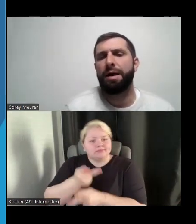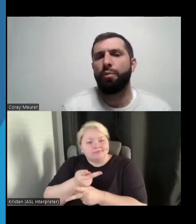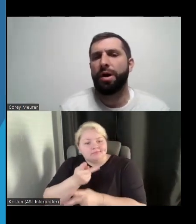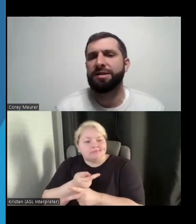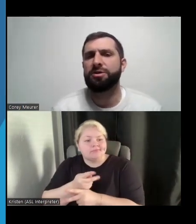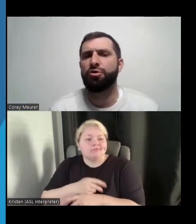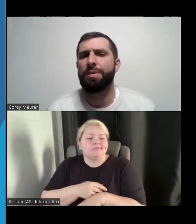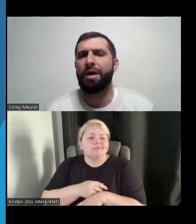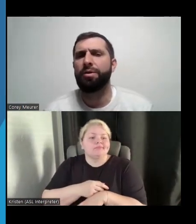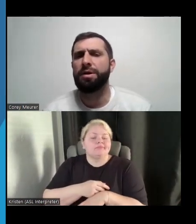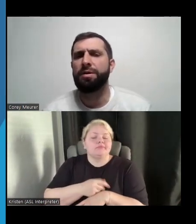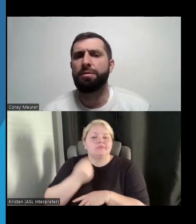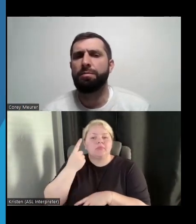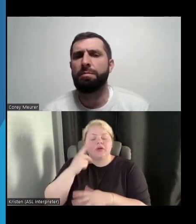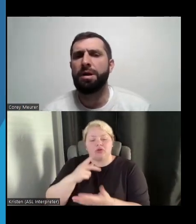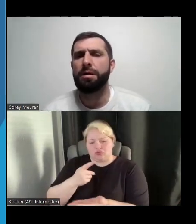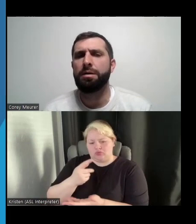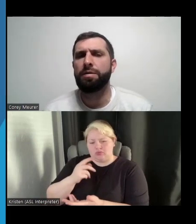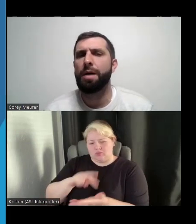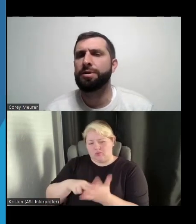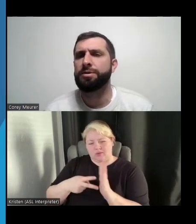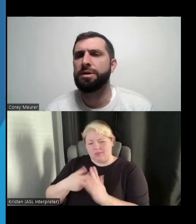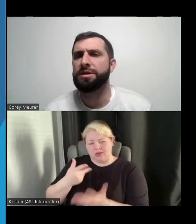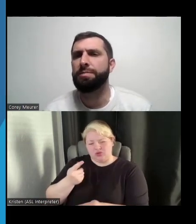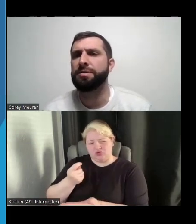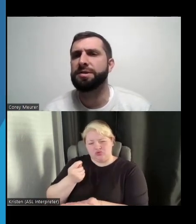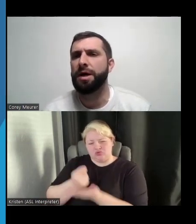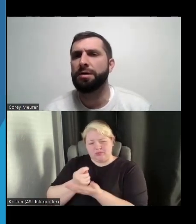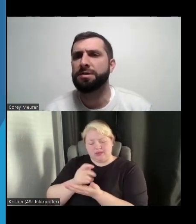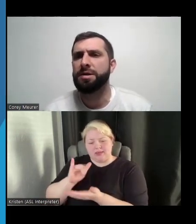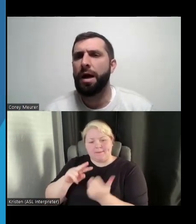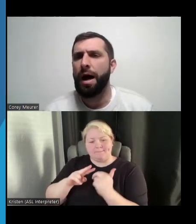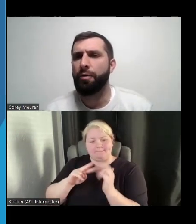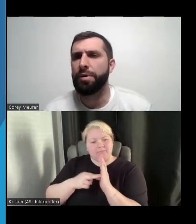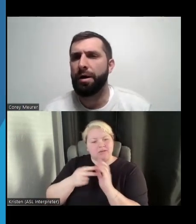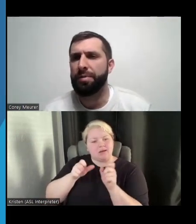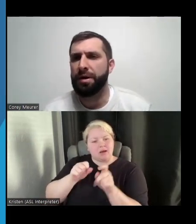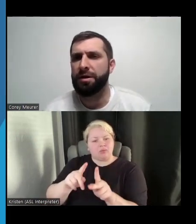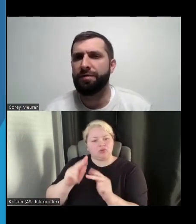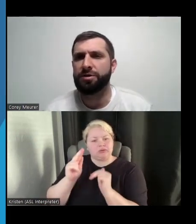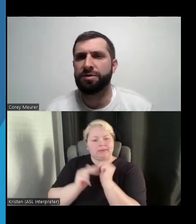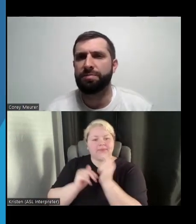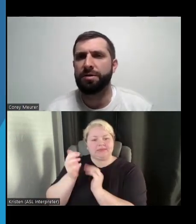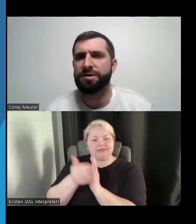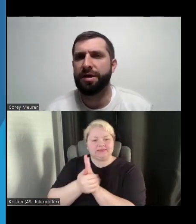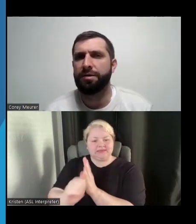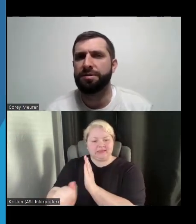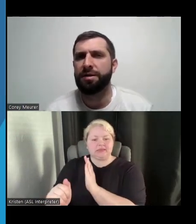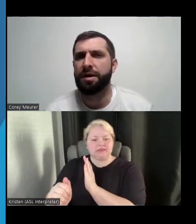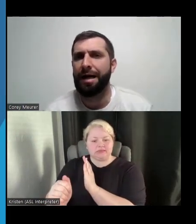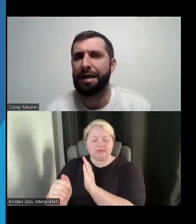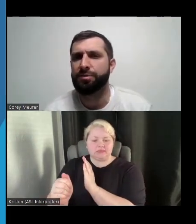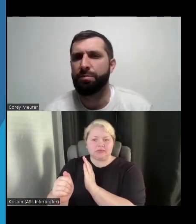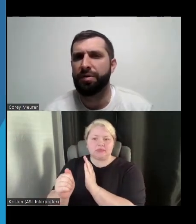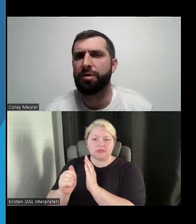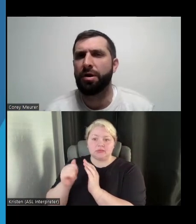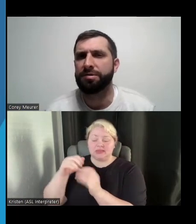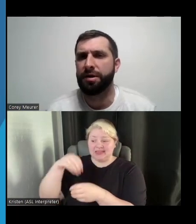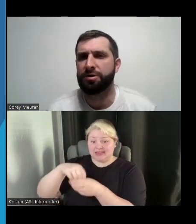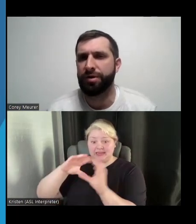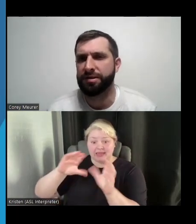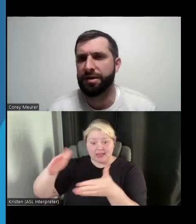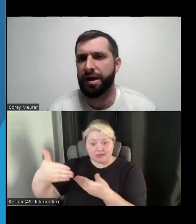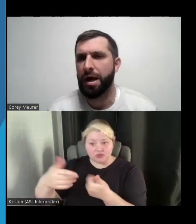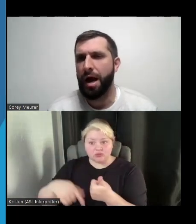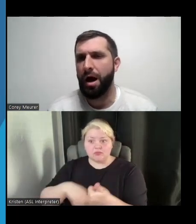And when I say treatment, I really mean the opportunity to build skills. How are we helping individuals build skills in the classroom, but they're